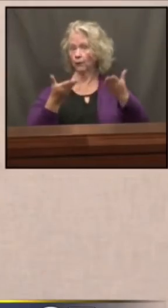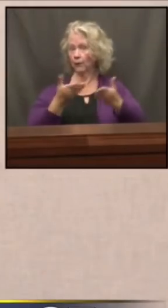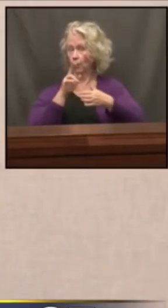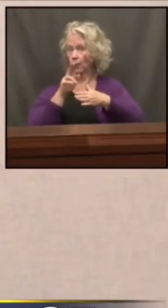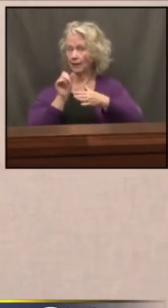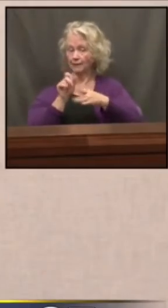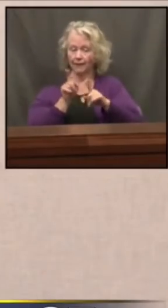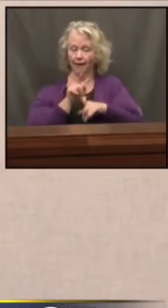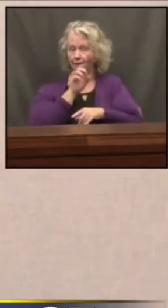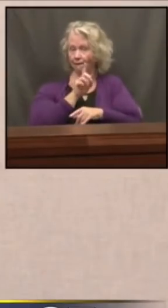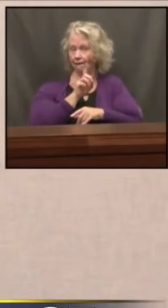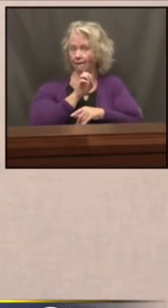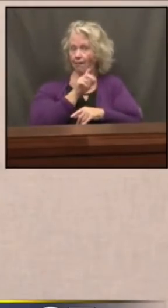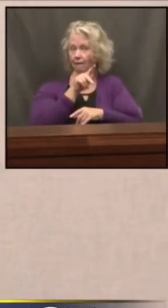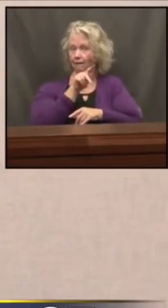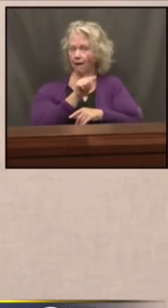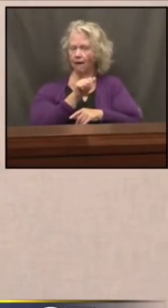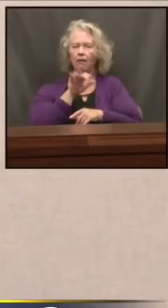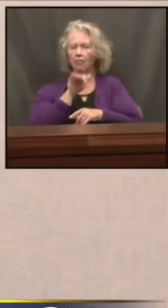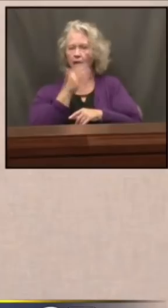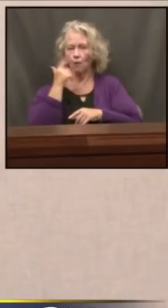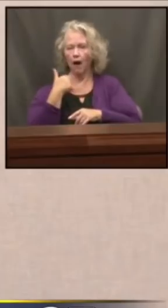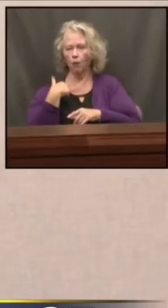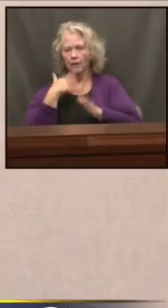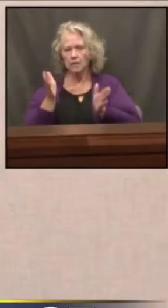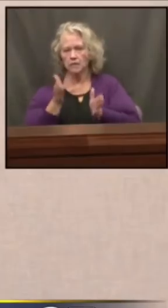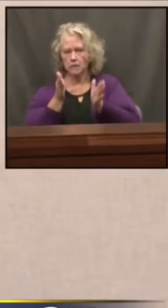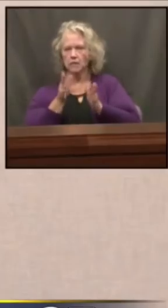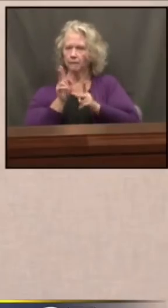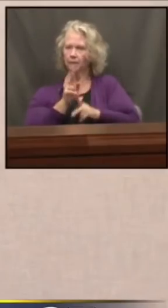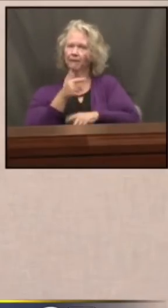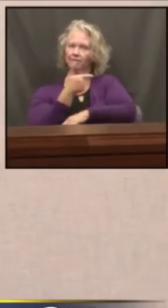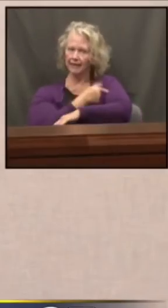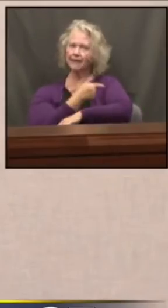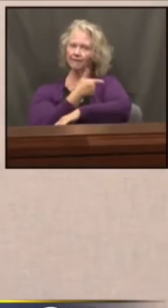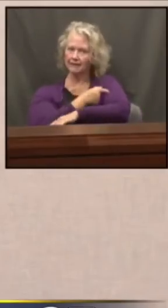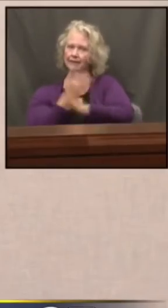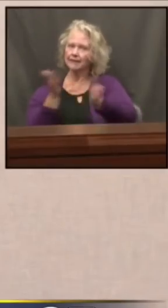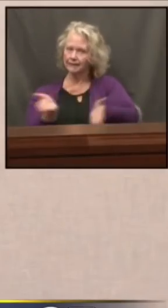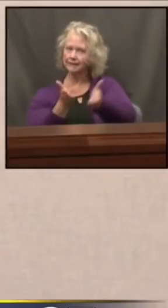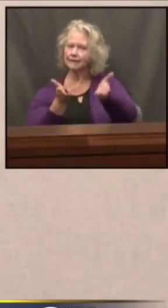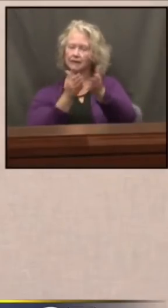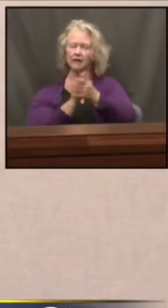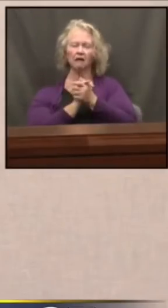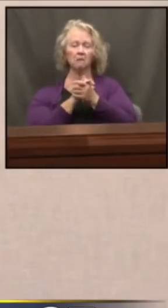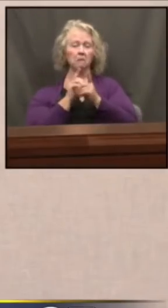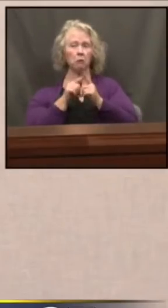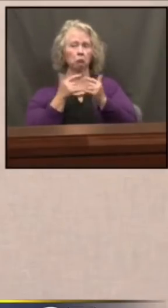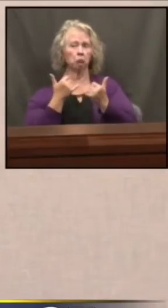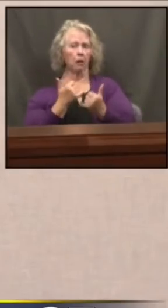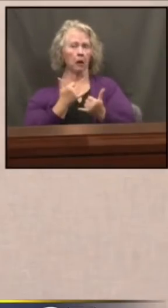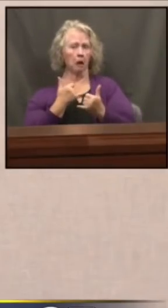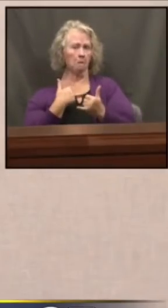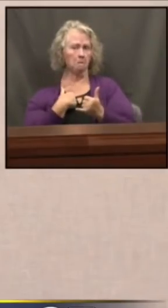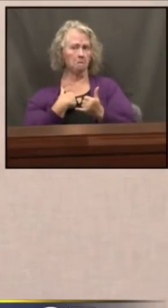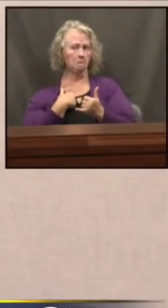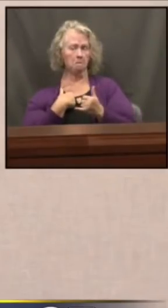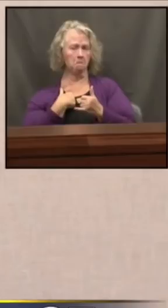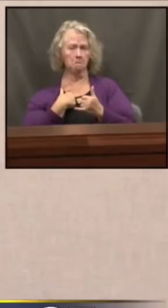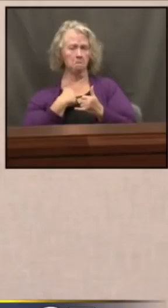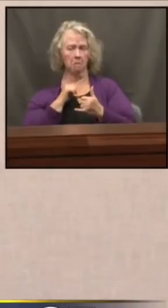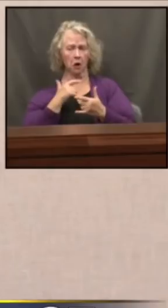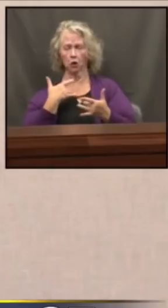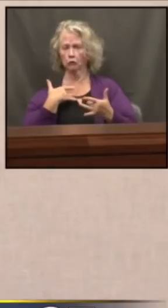variant did, which is why we just keep on pushing vaccines. But I think at this point in time, I am not concerned about a